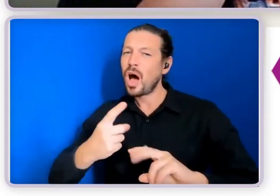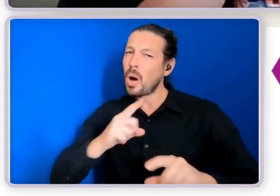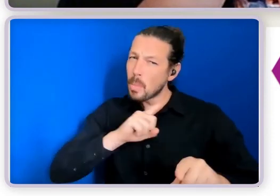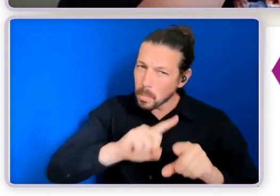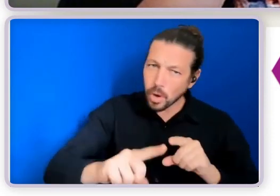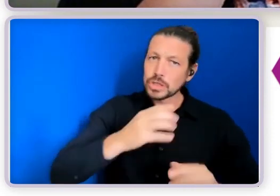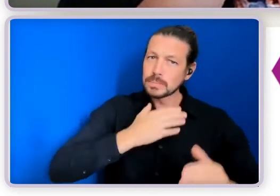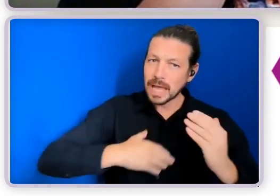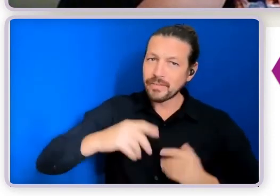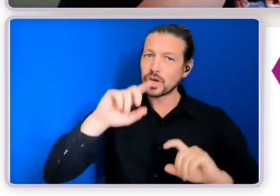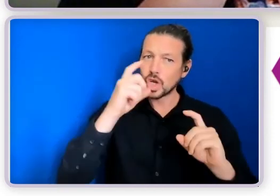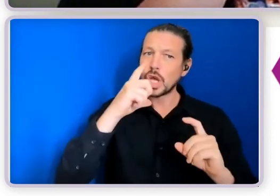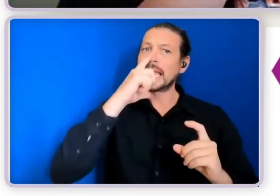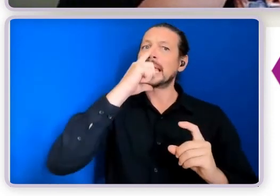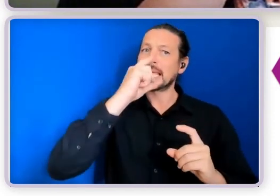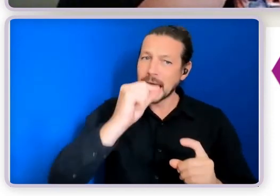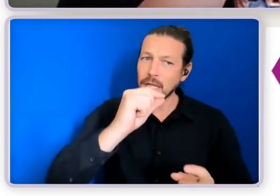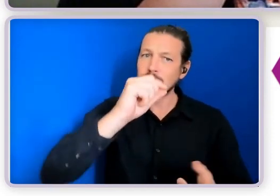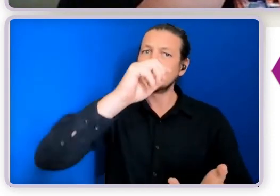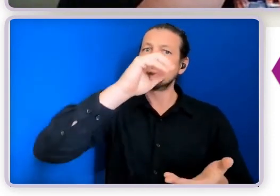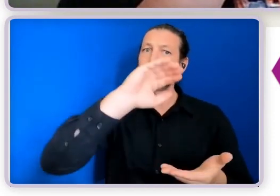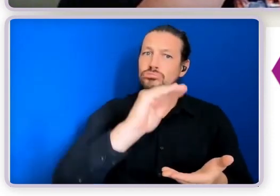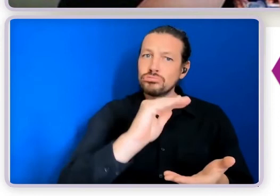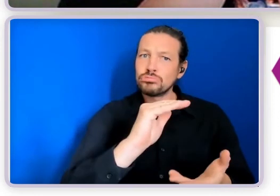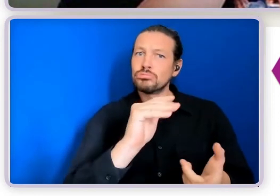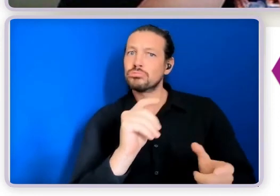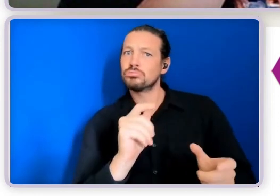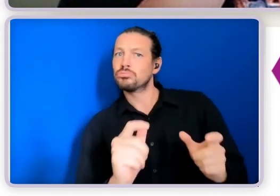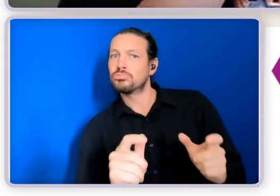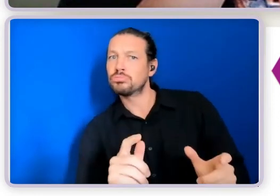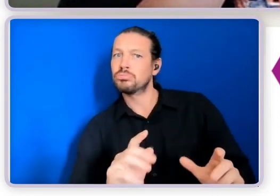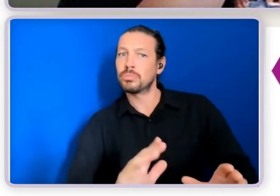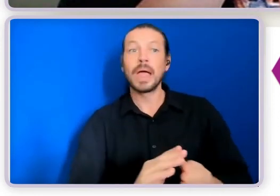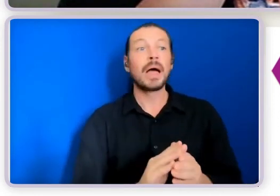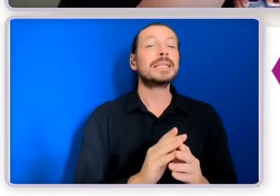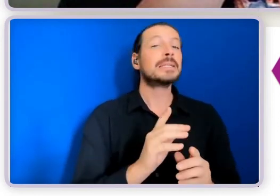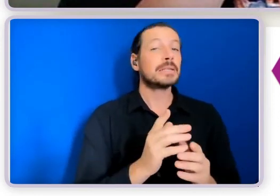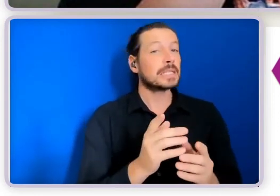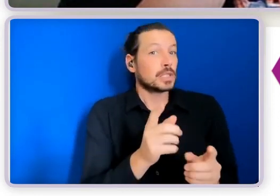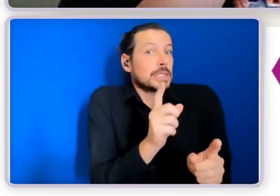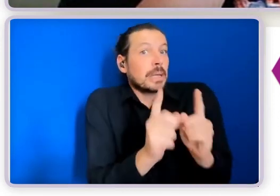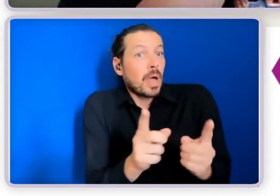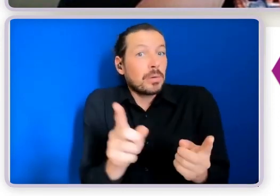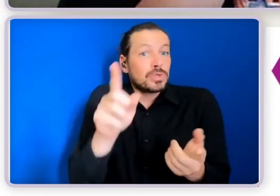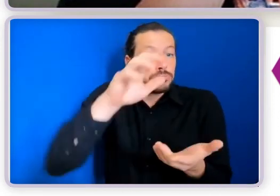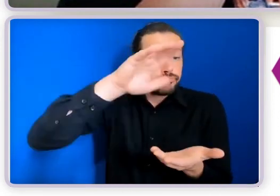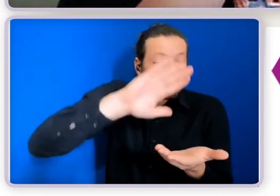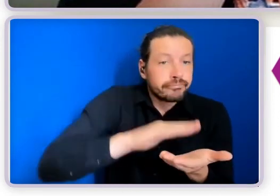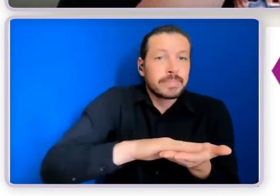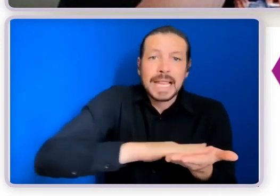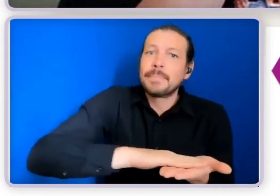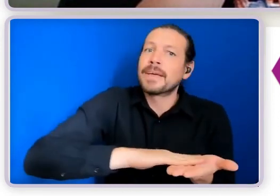and mitigated, but oftentimes eliminated. So that's what you should expect, and that's what